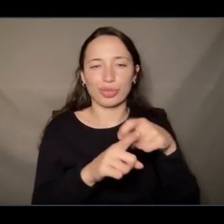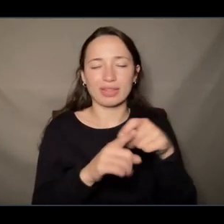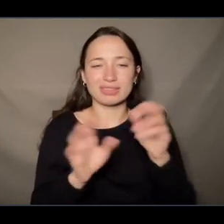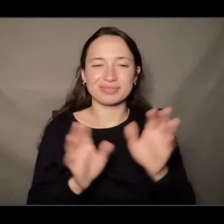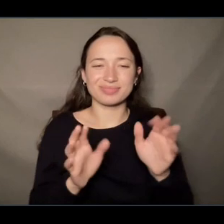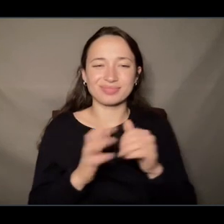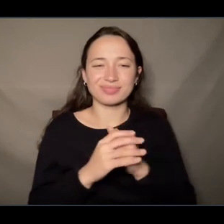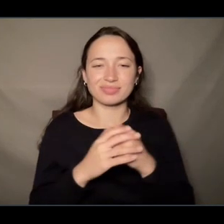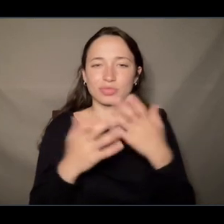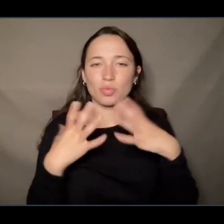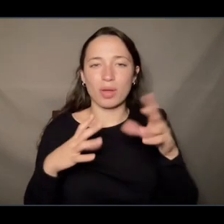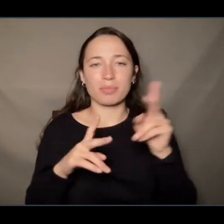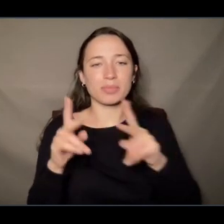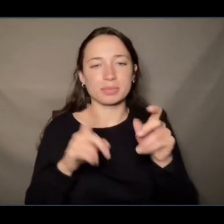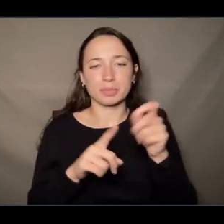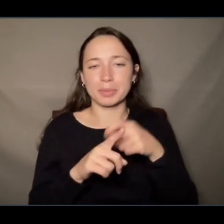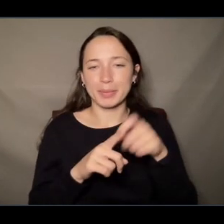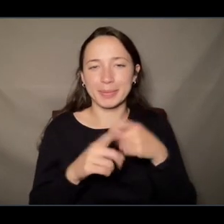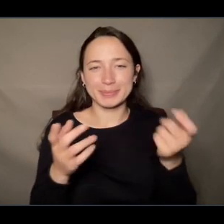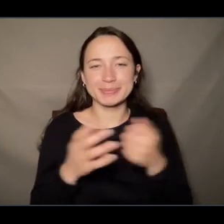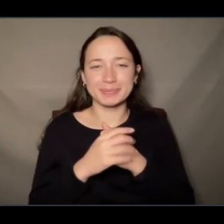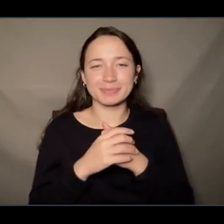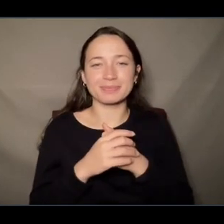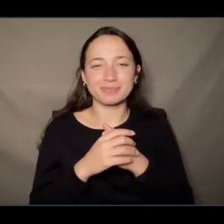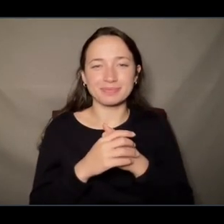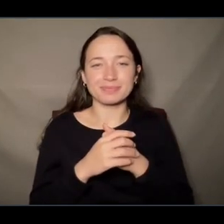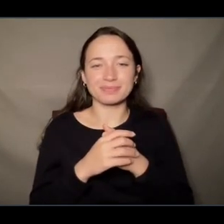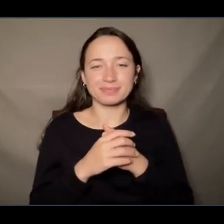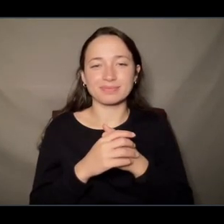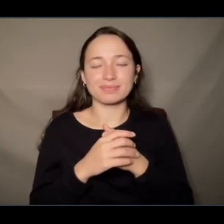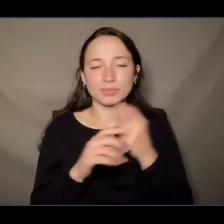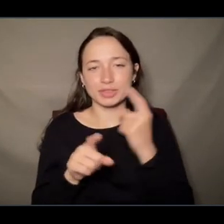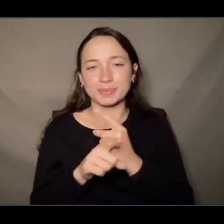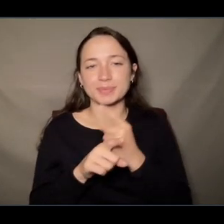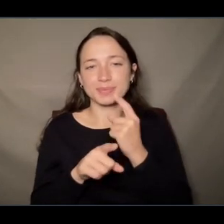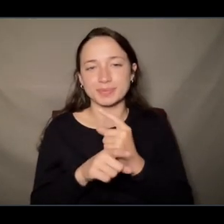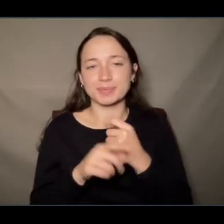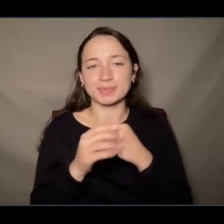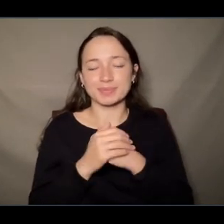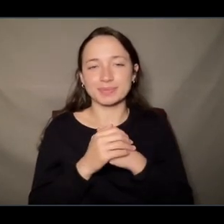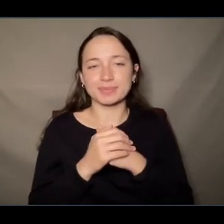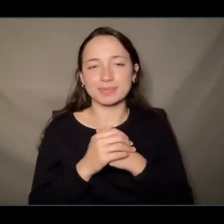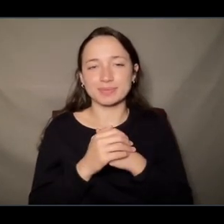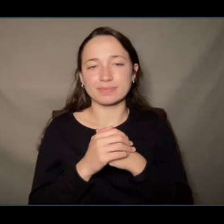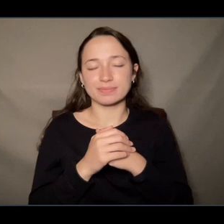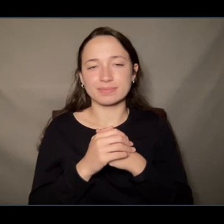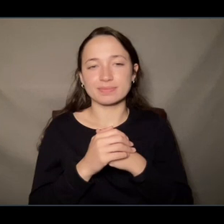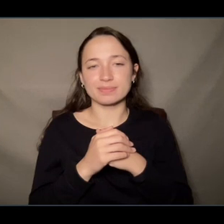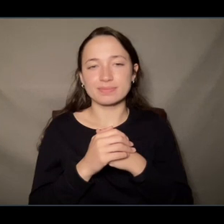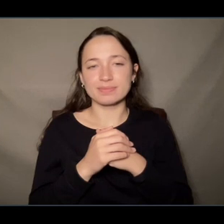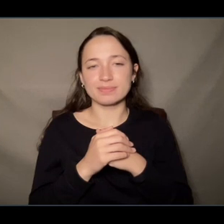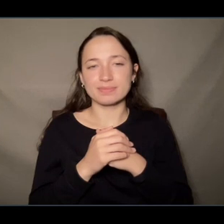something. Yeah, that's, you don't want people to get picked on. Right, right.